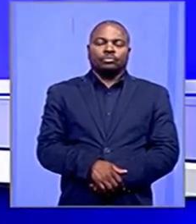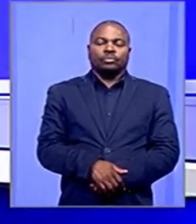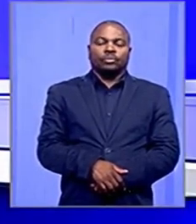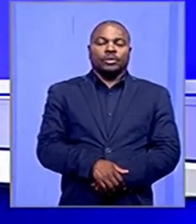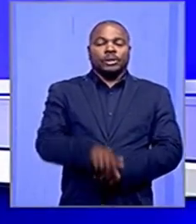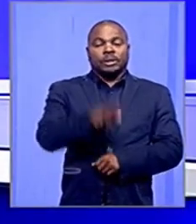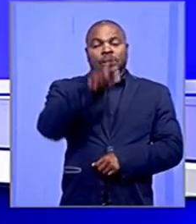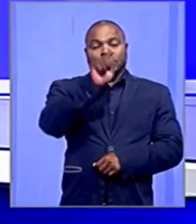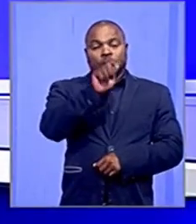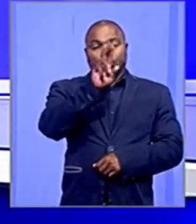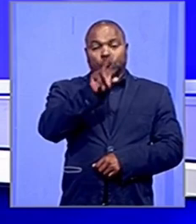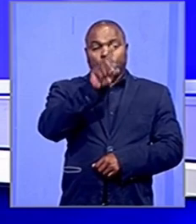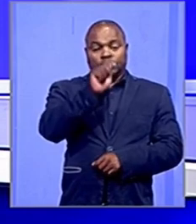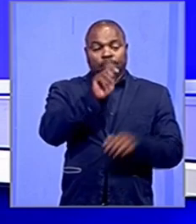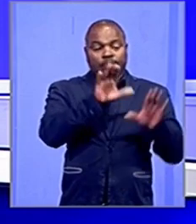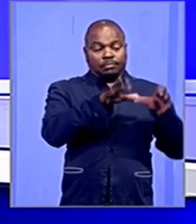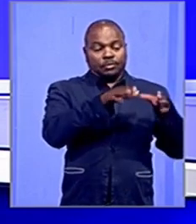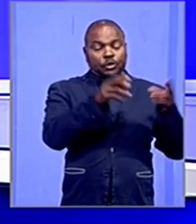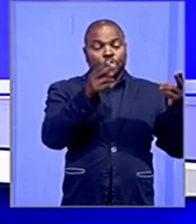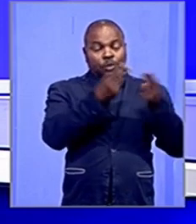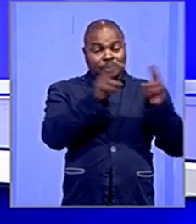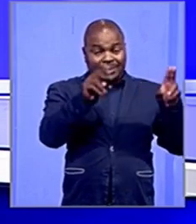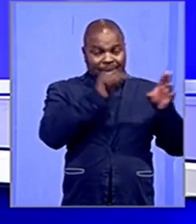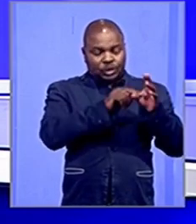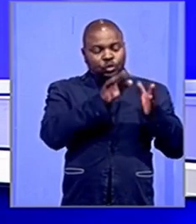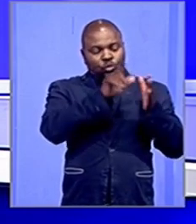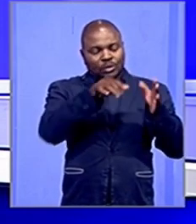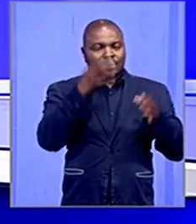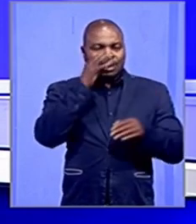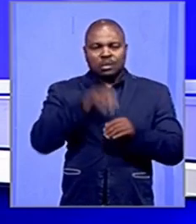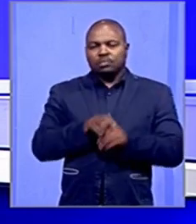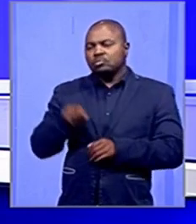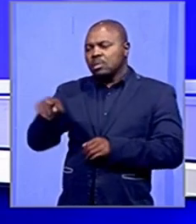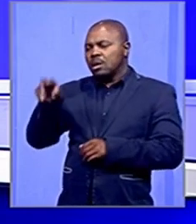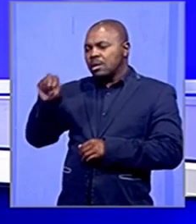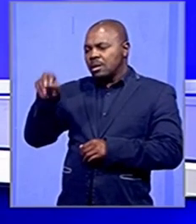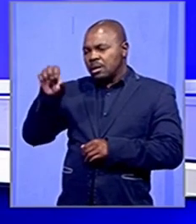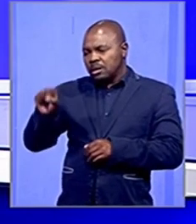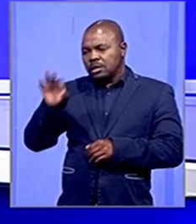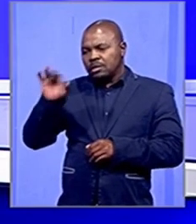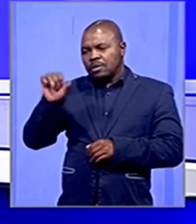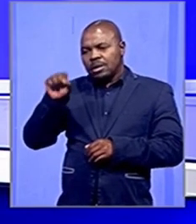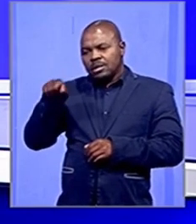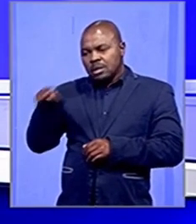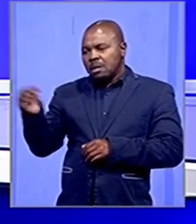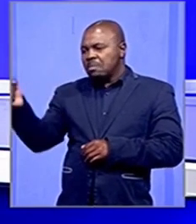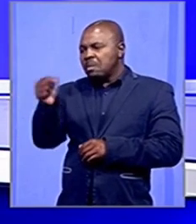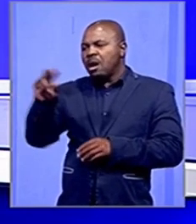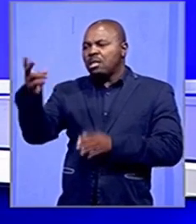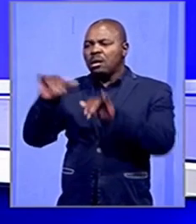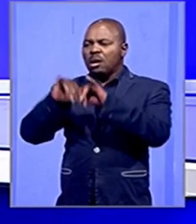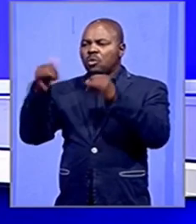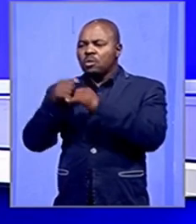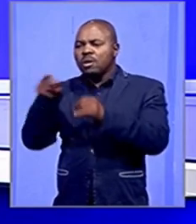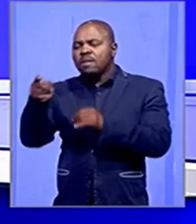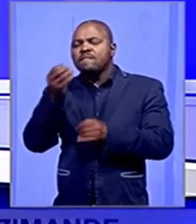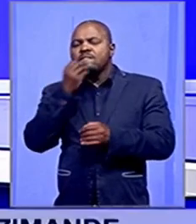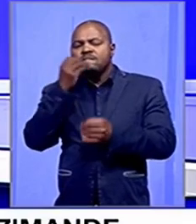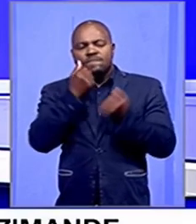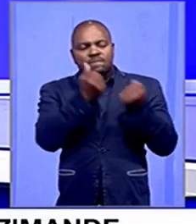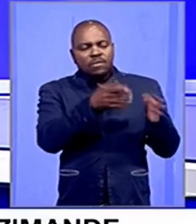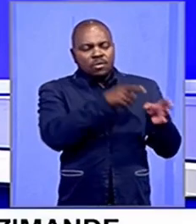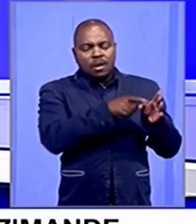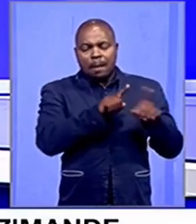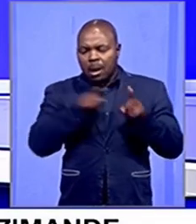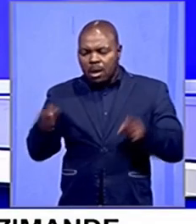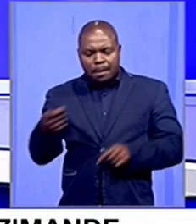Baithuti University ya Zone Technology ba re qeto ya o thonya company e abelang baithuti tšhelete ya dijo ya NFSAS go ina lore NFSAS e ba patale ka